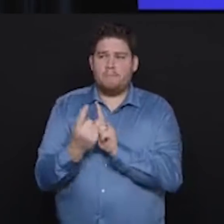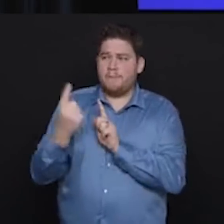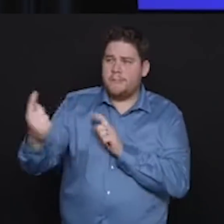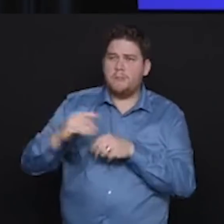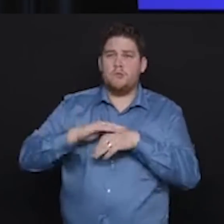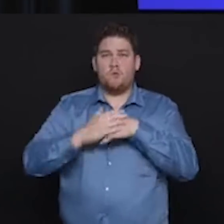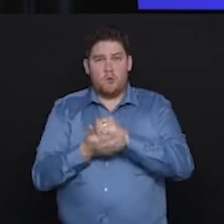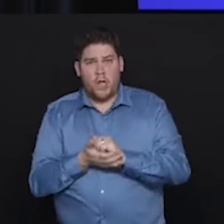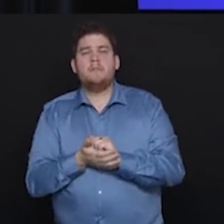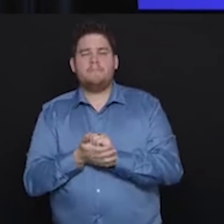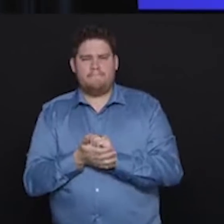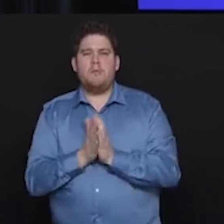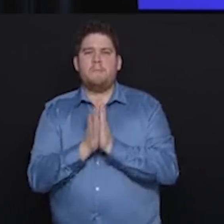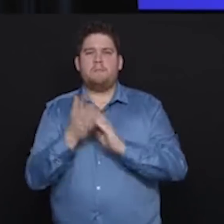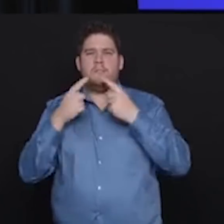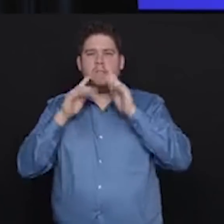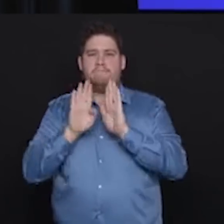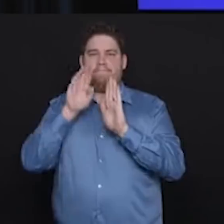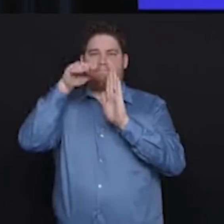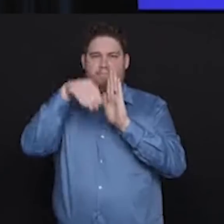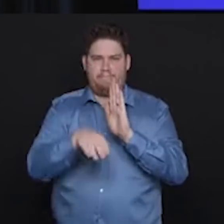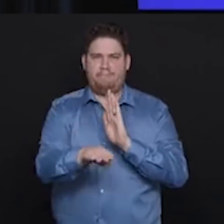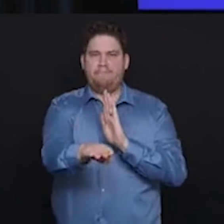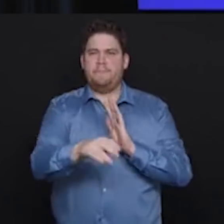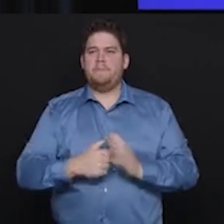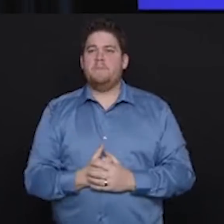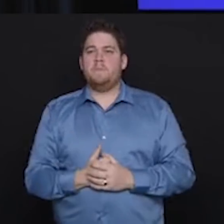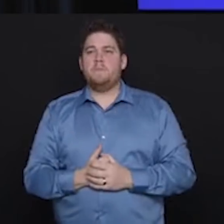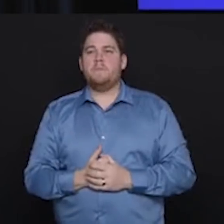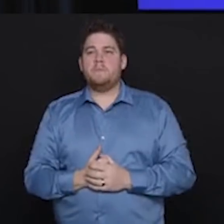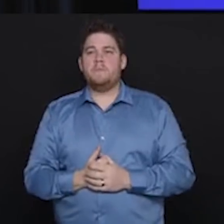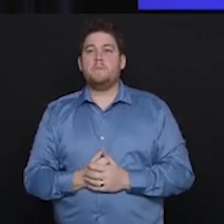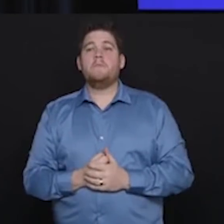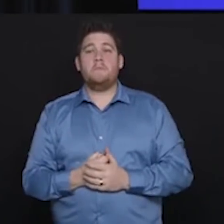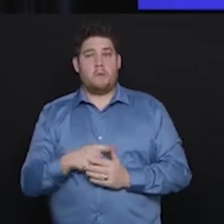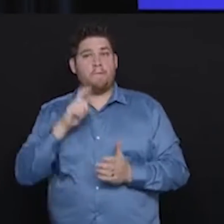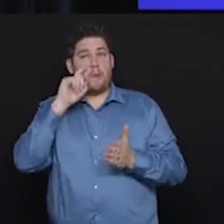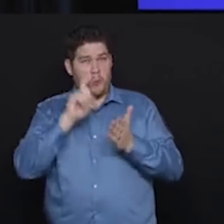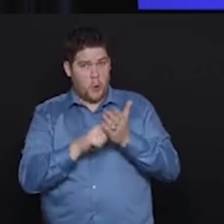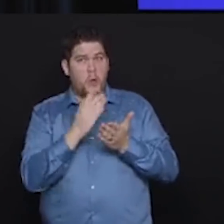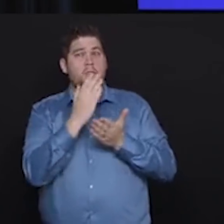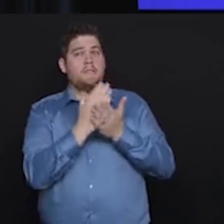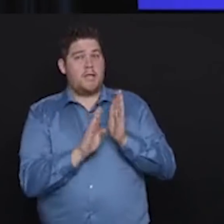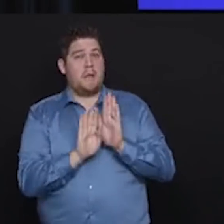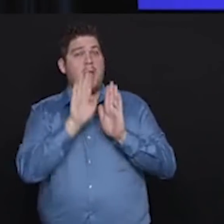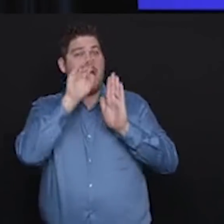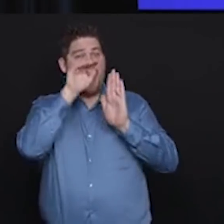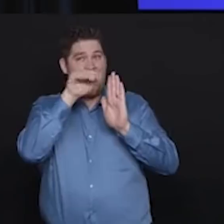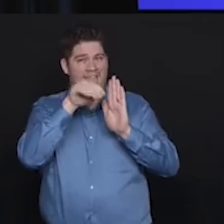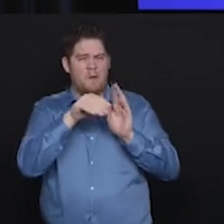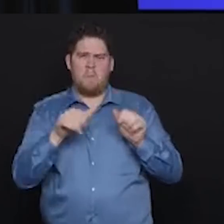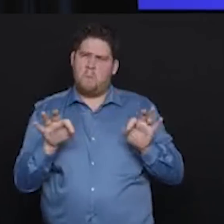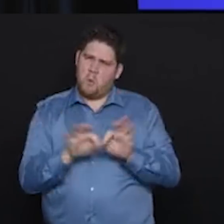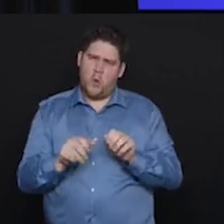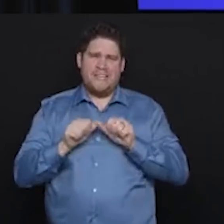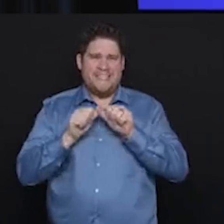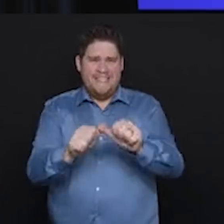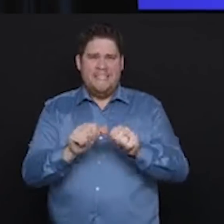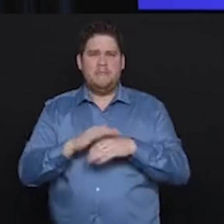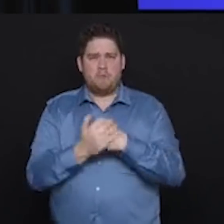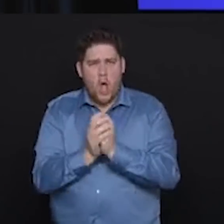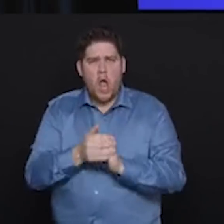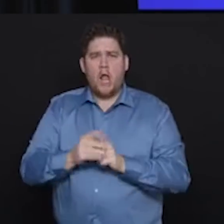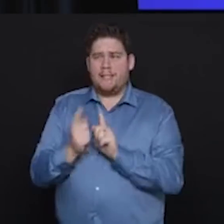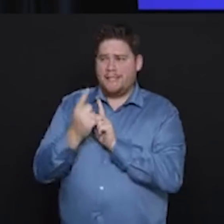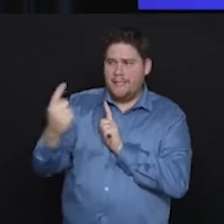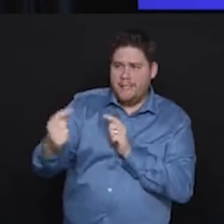trajectory has leveled off a bit. We need to see that continue, and of course, ideally, we want to see it go down. We probably